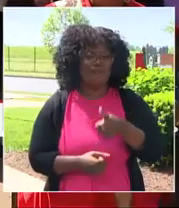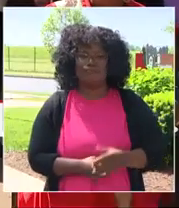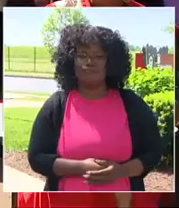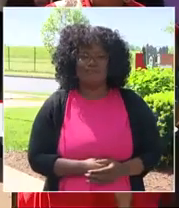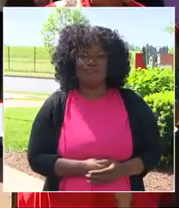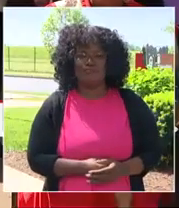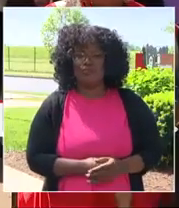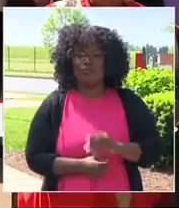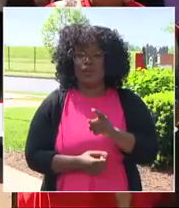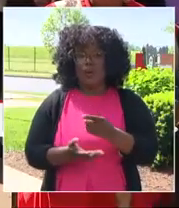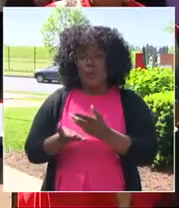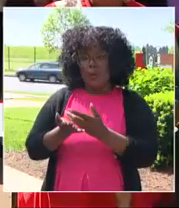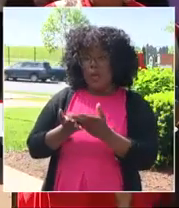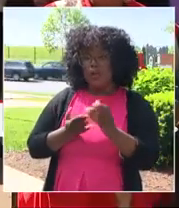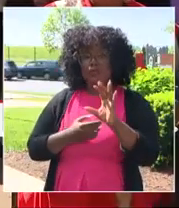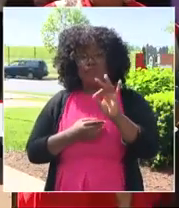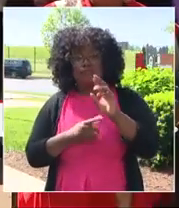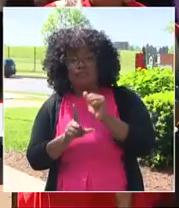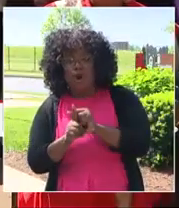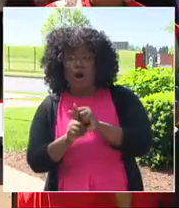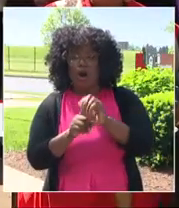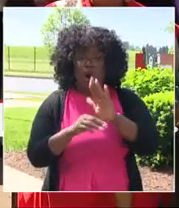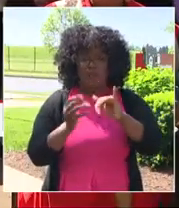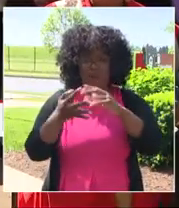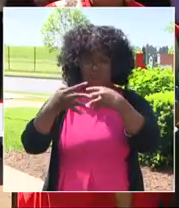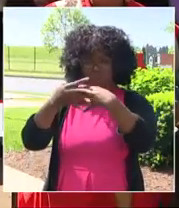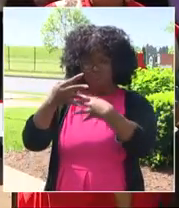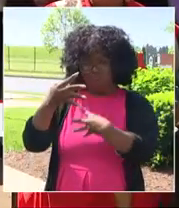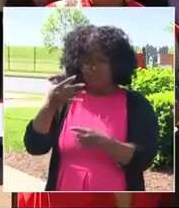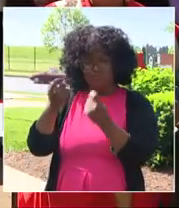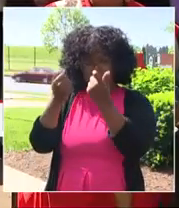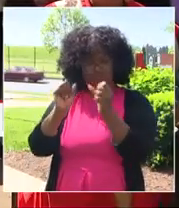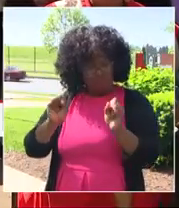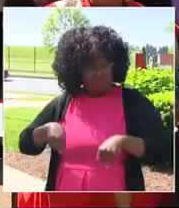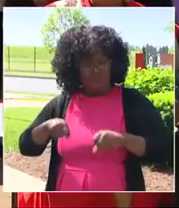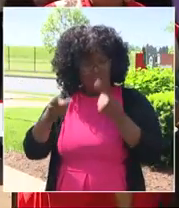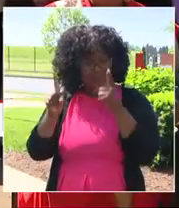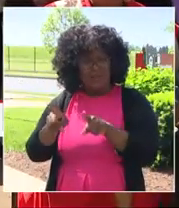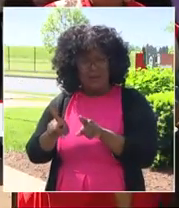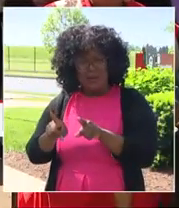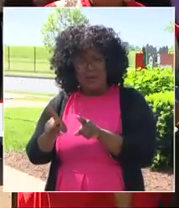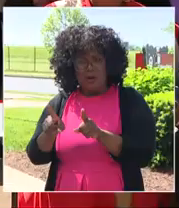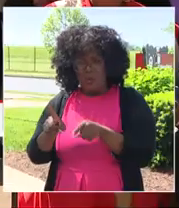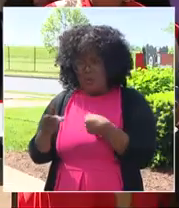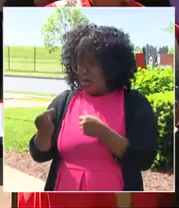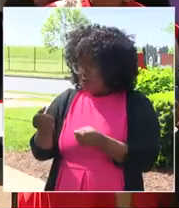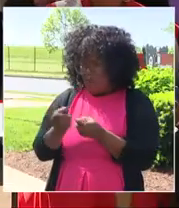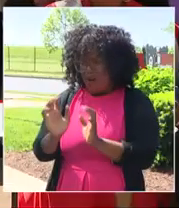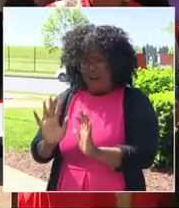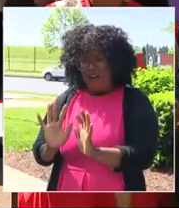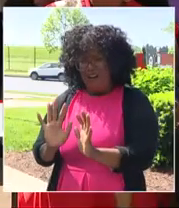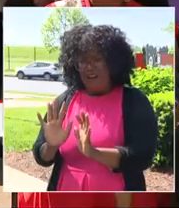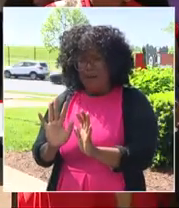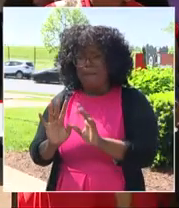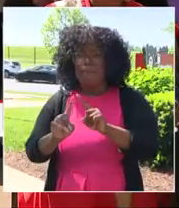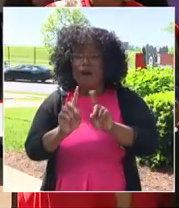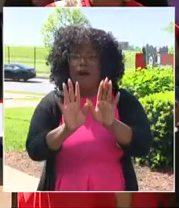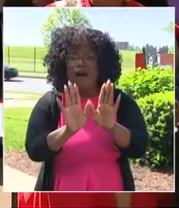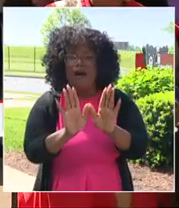must be eliminated, and no one in our city stands for it. And that's why the district